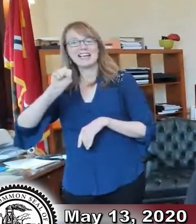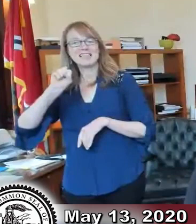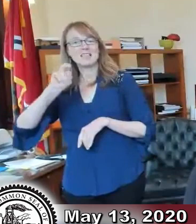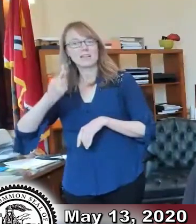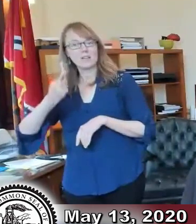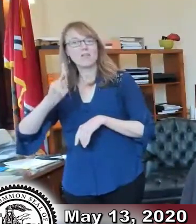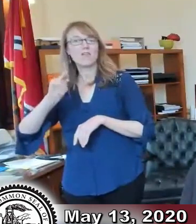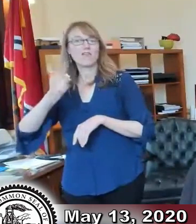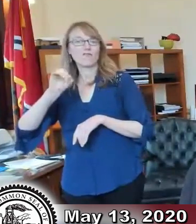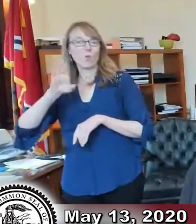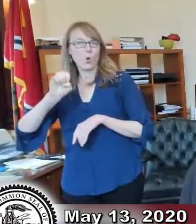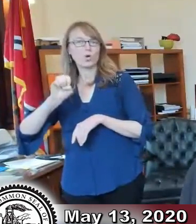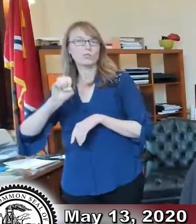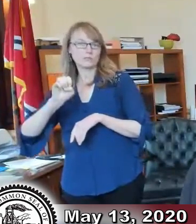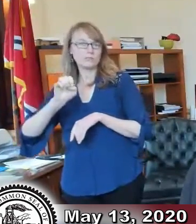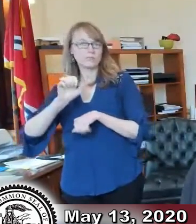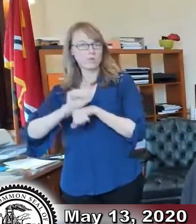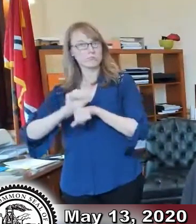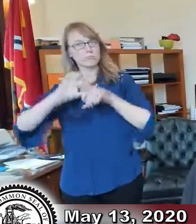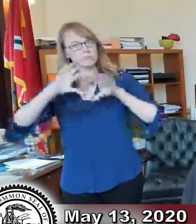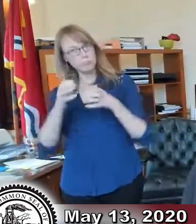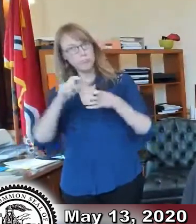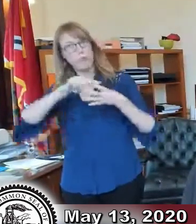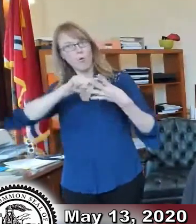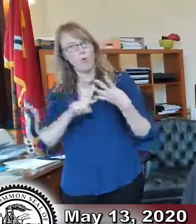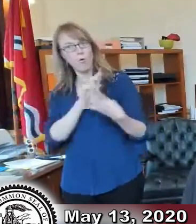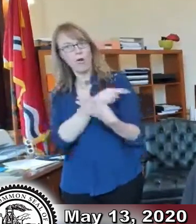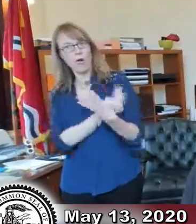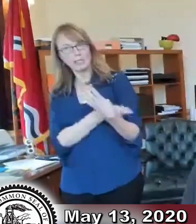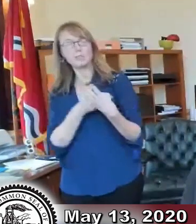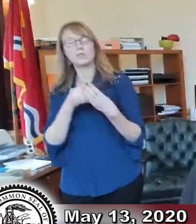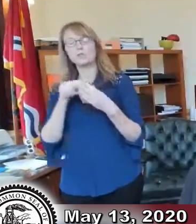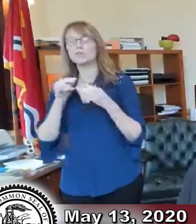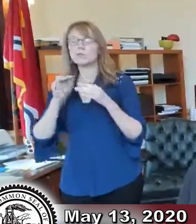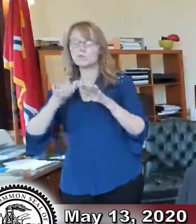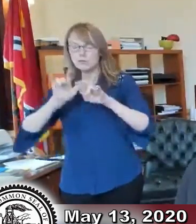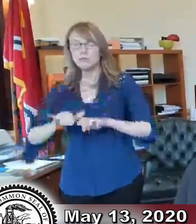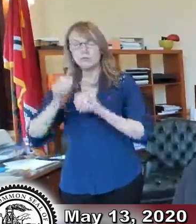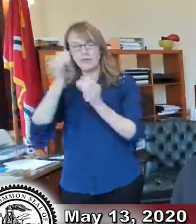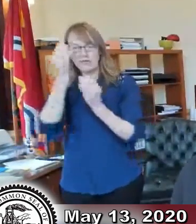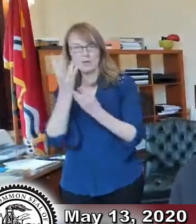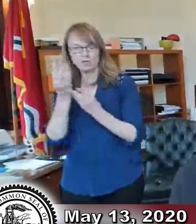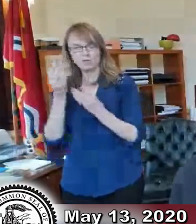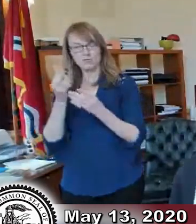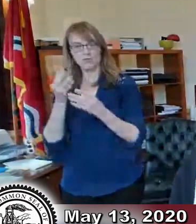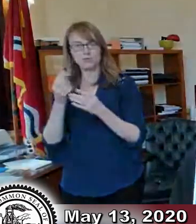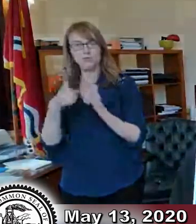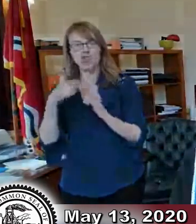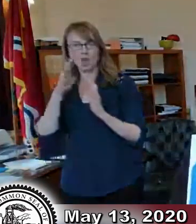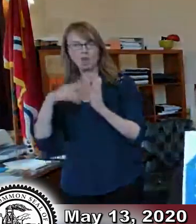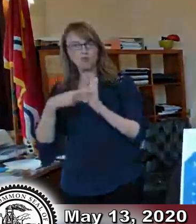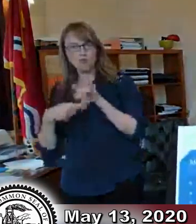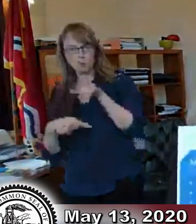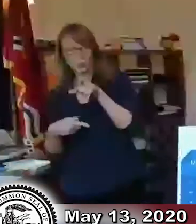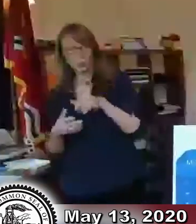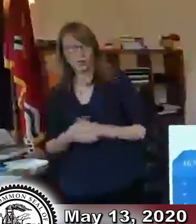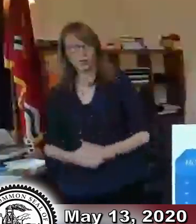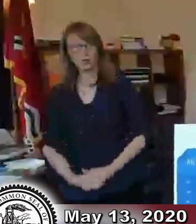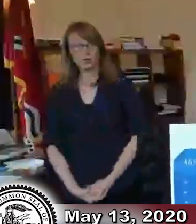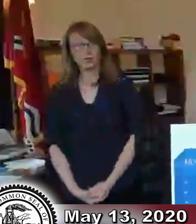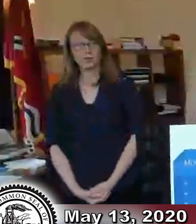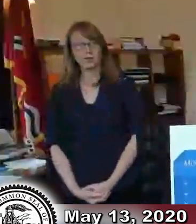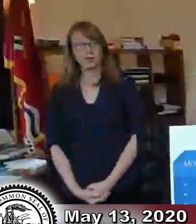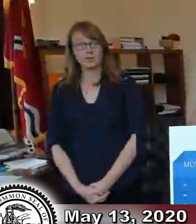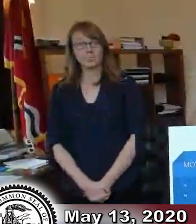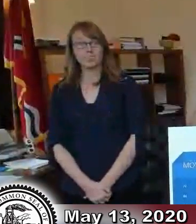We are continuing to see hospital admissions be down. I'll show you this. Just,